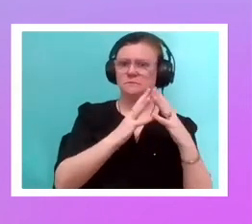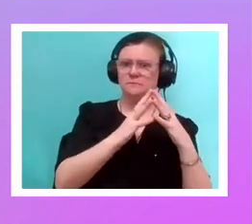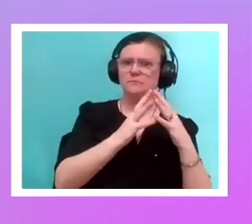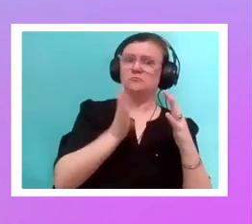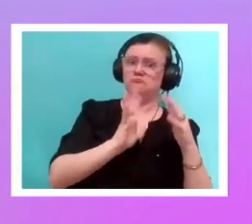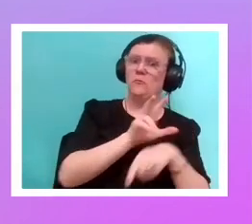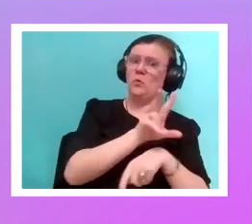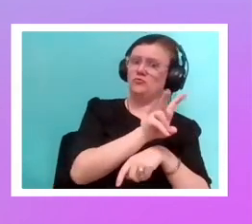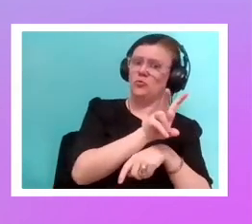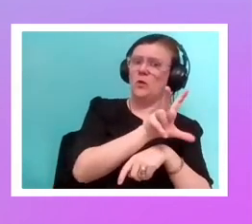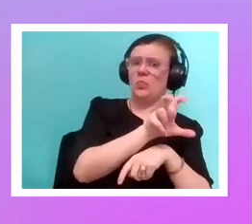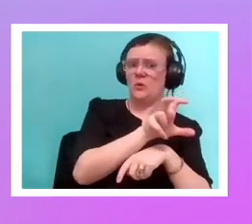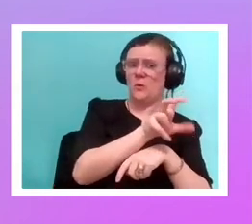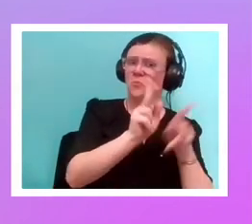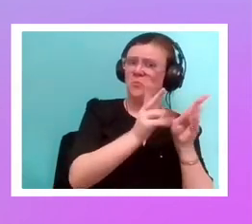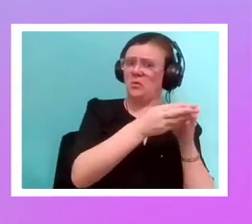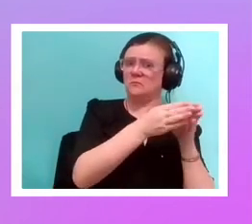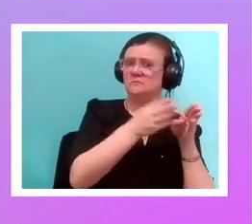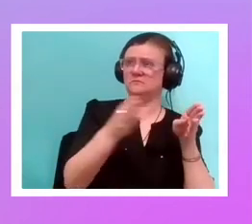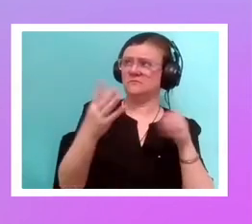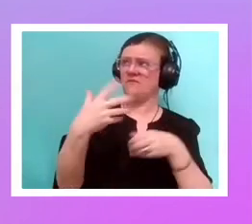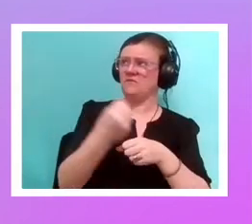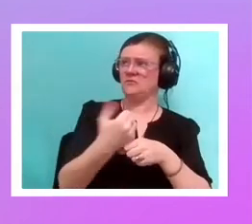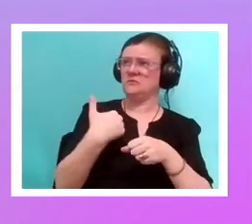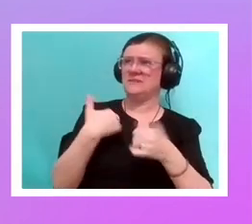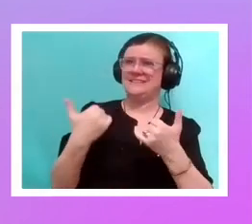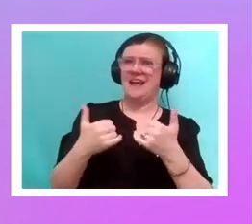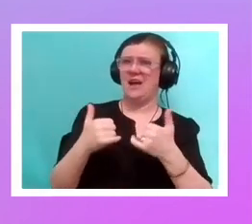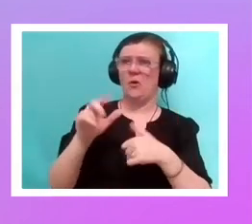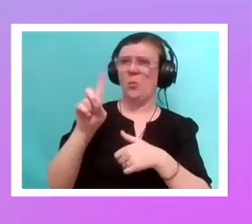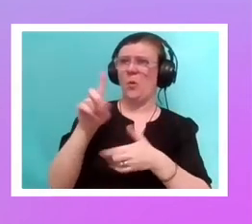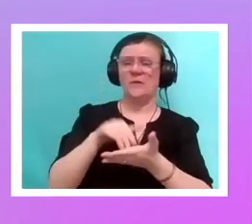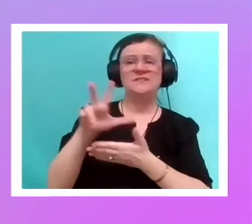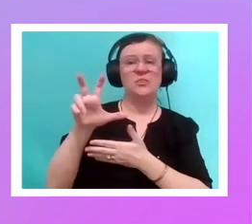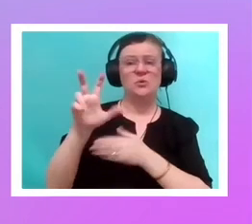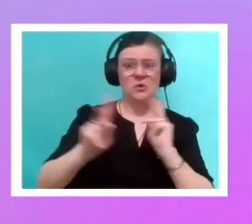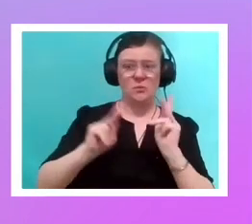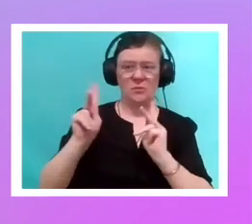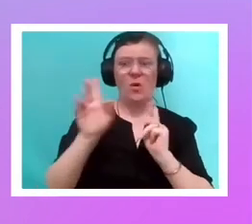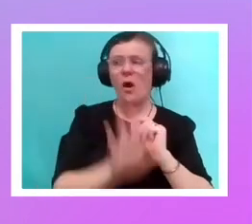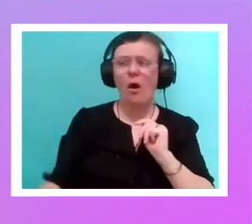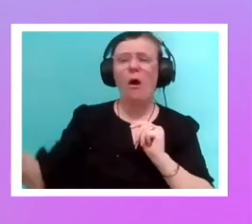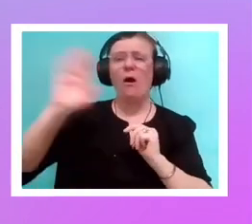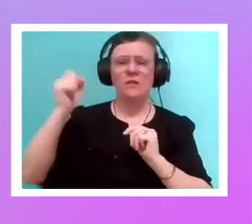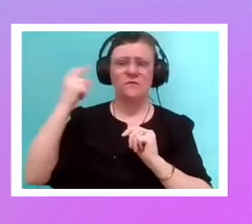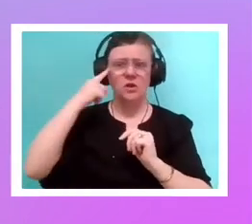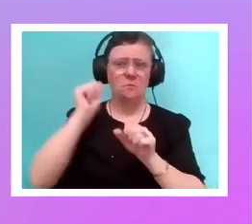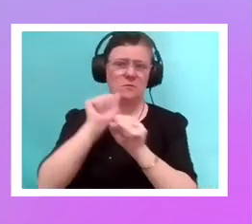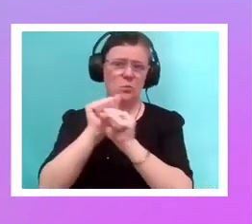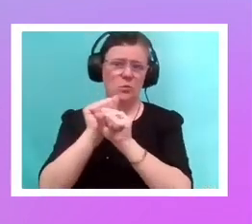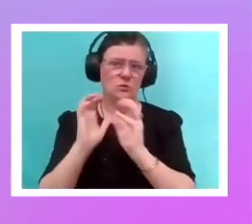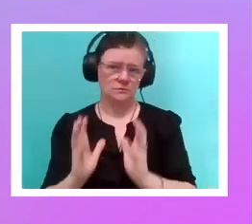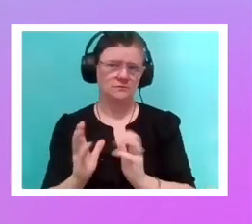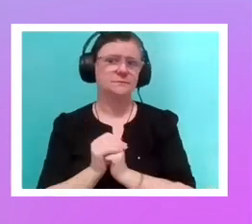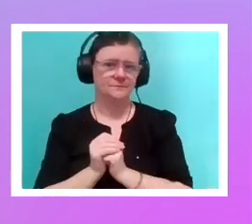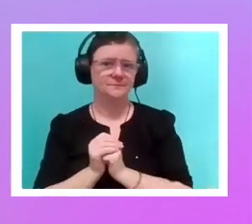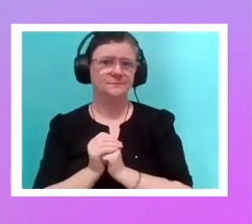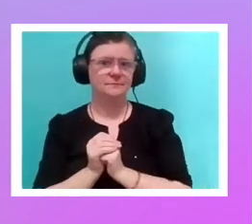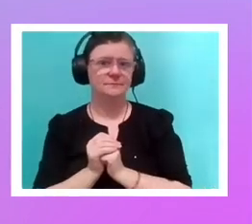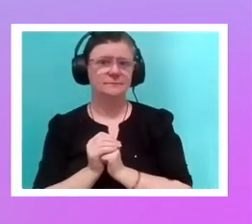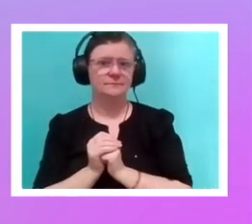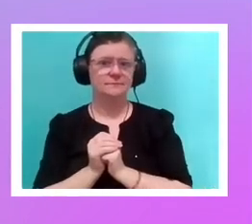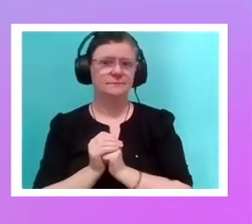people 5 years ago. And it's now more than 1,300 across government and the wider public sector. This isn't